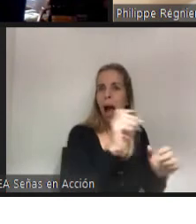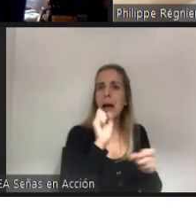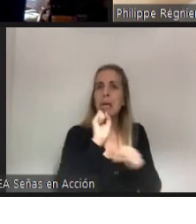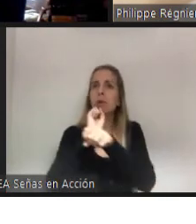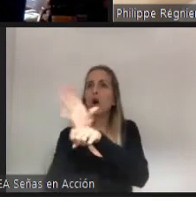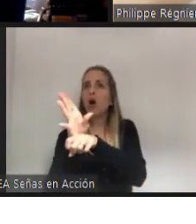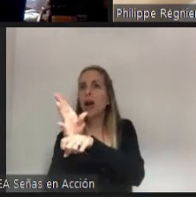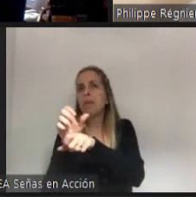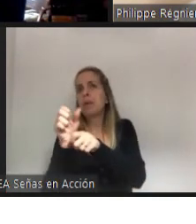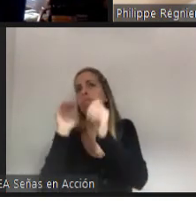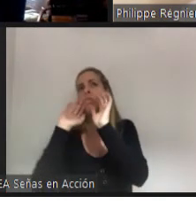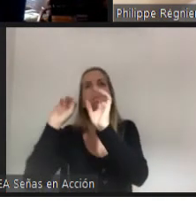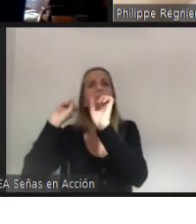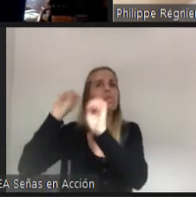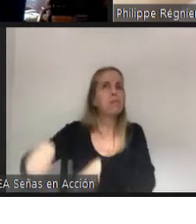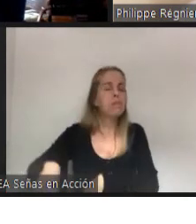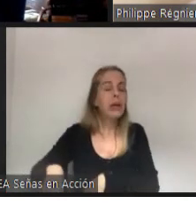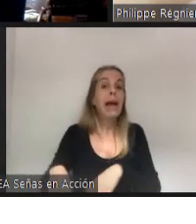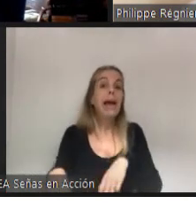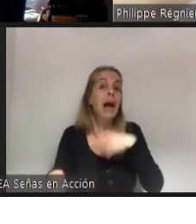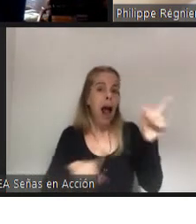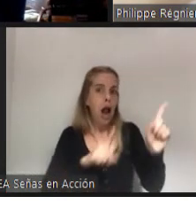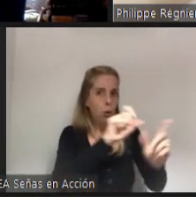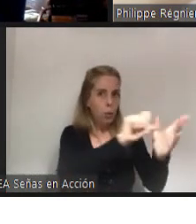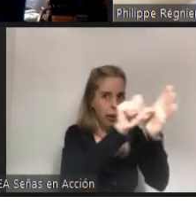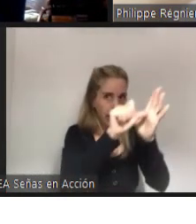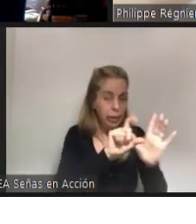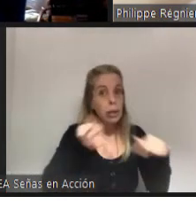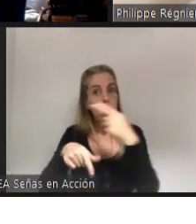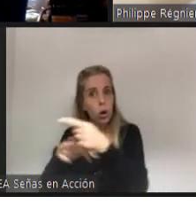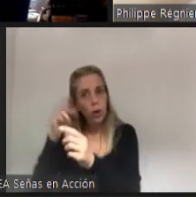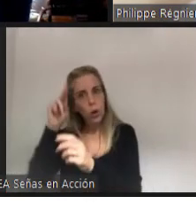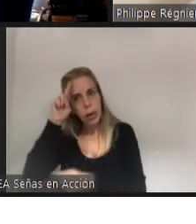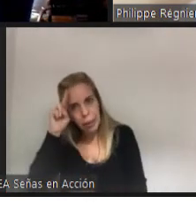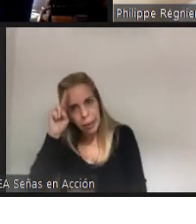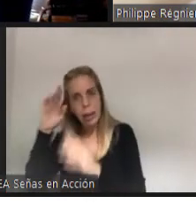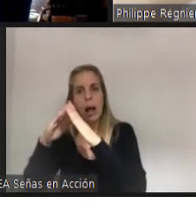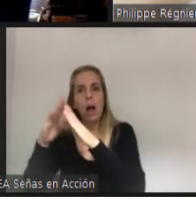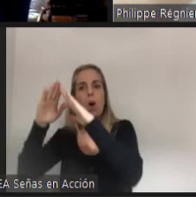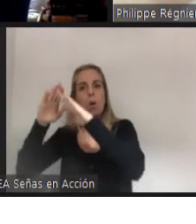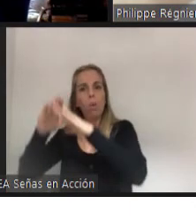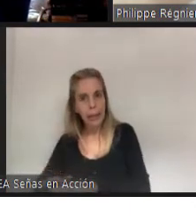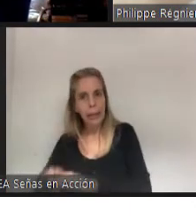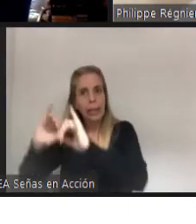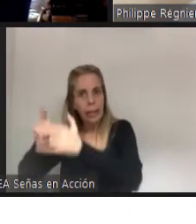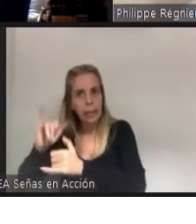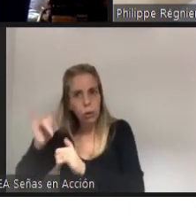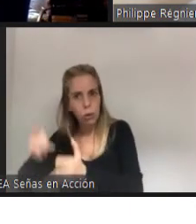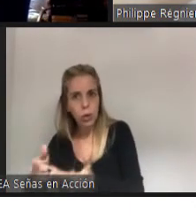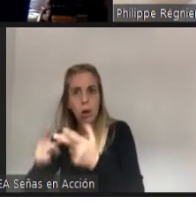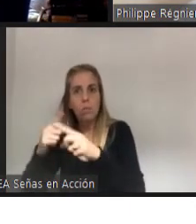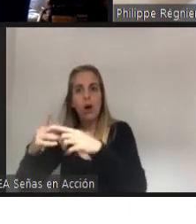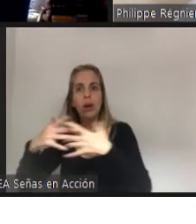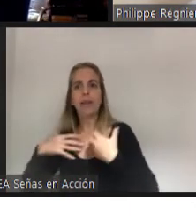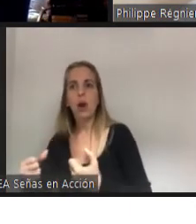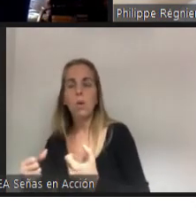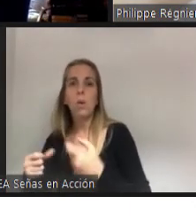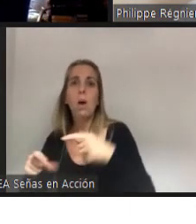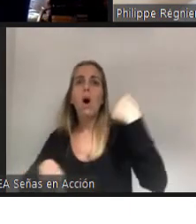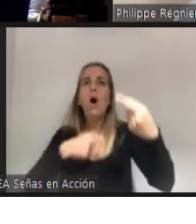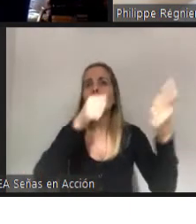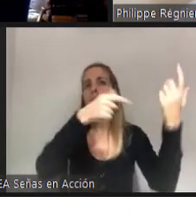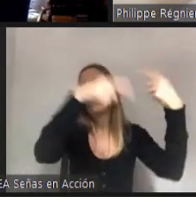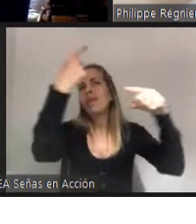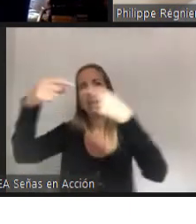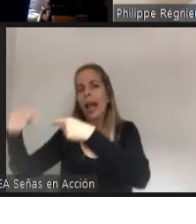and coronavirus, does whatever you want, and others have attempted a preventive quarantine, others